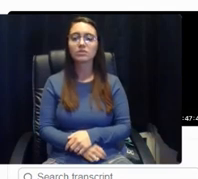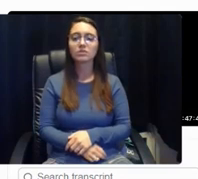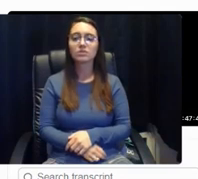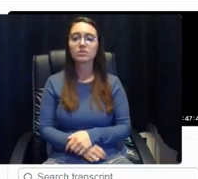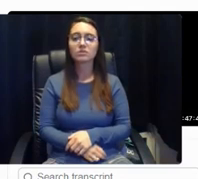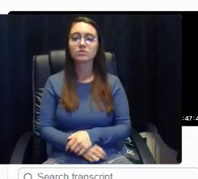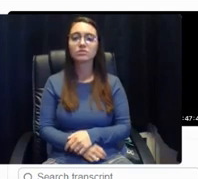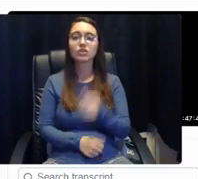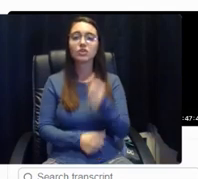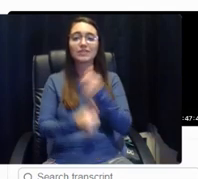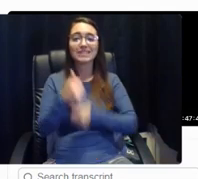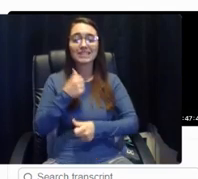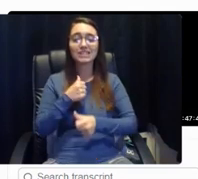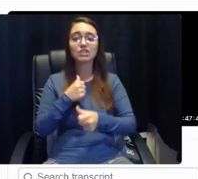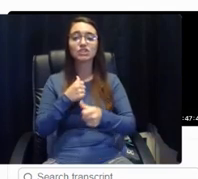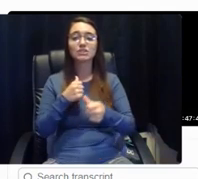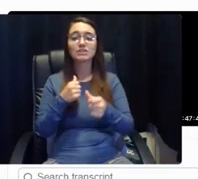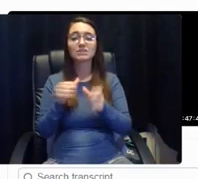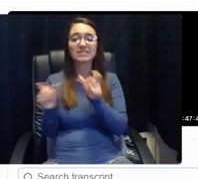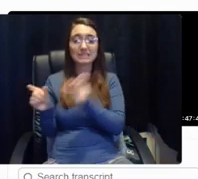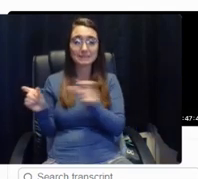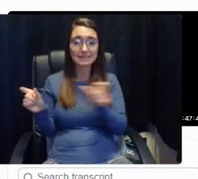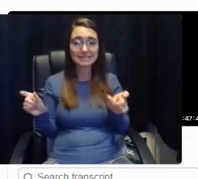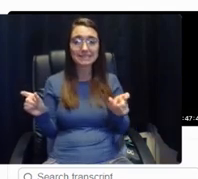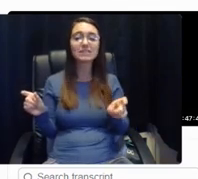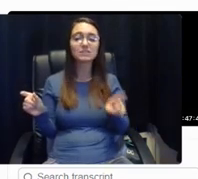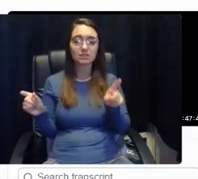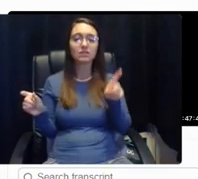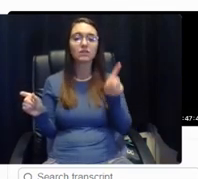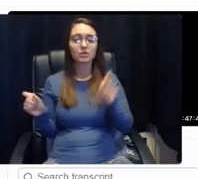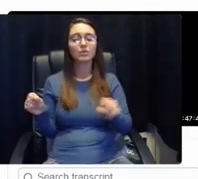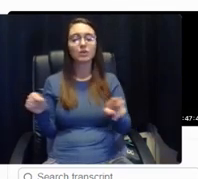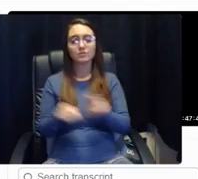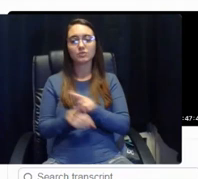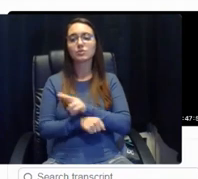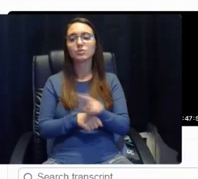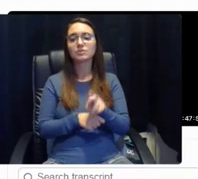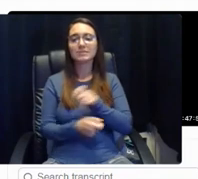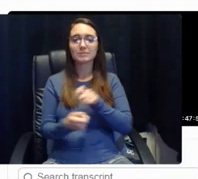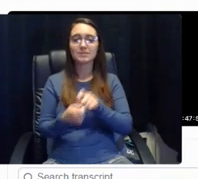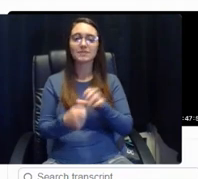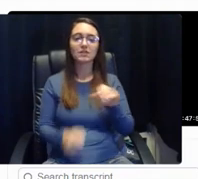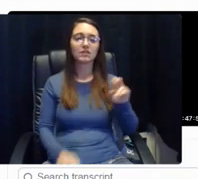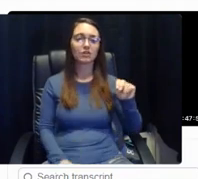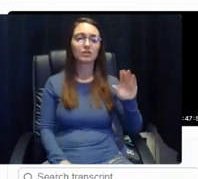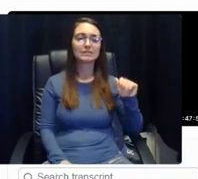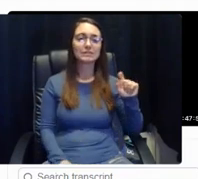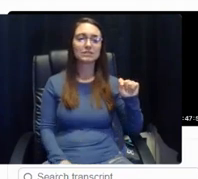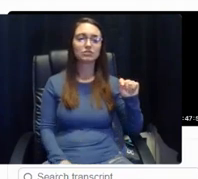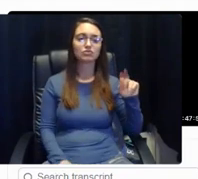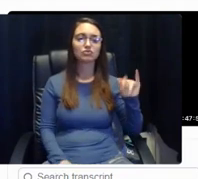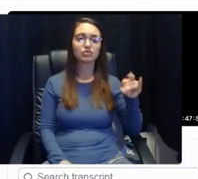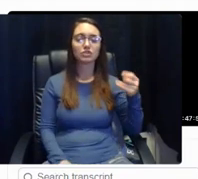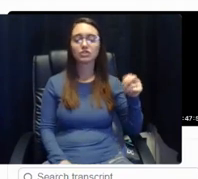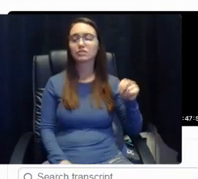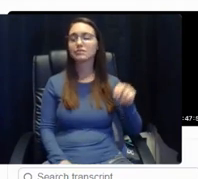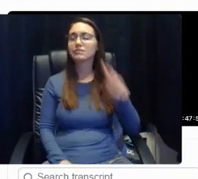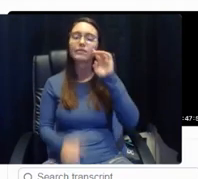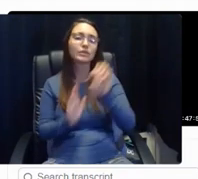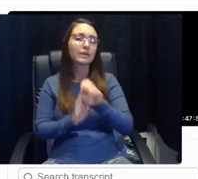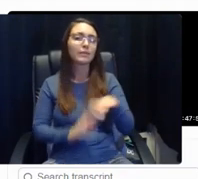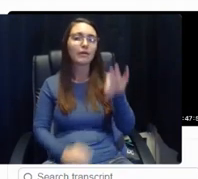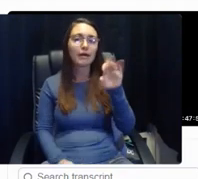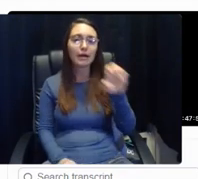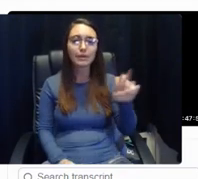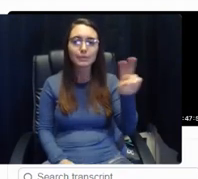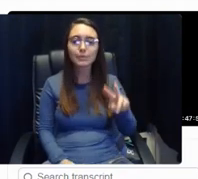of each species. For example, one had to use the iron 2